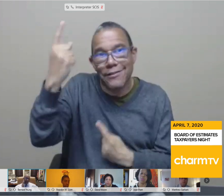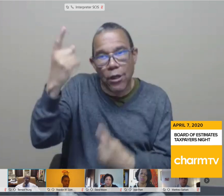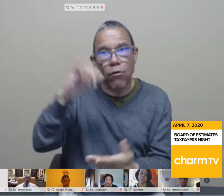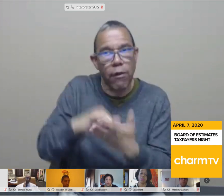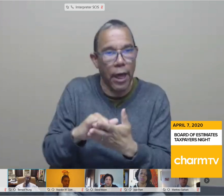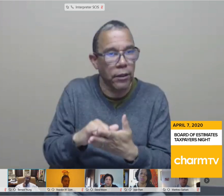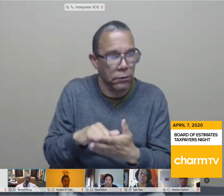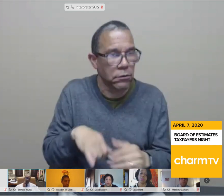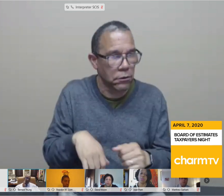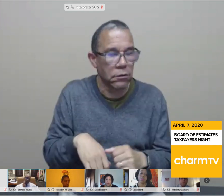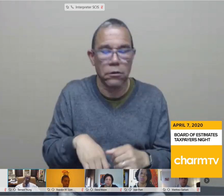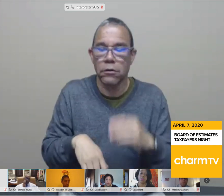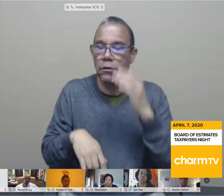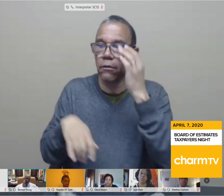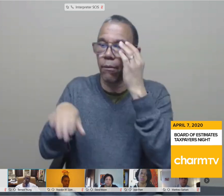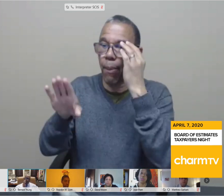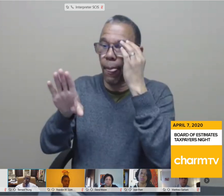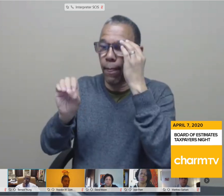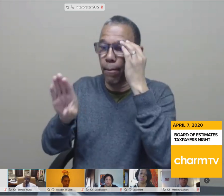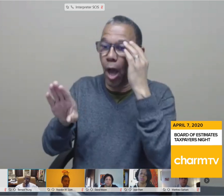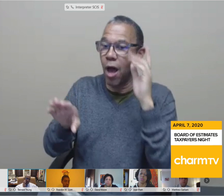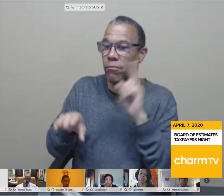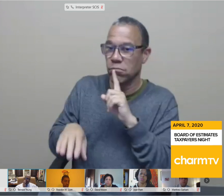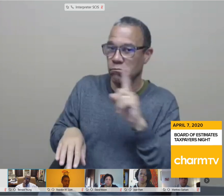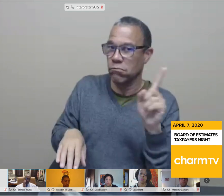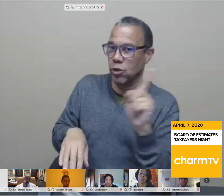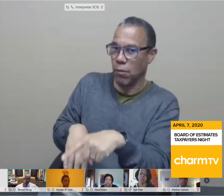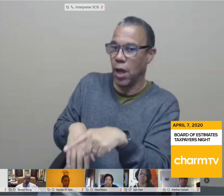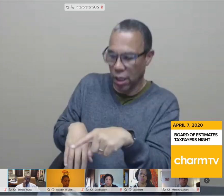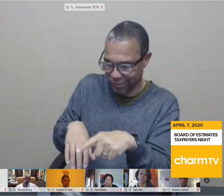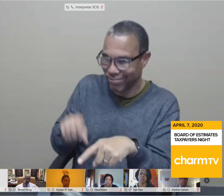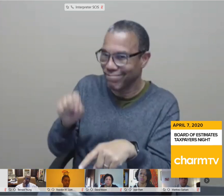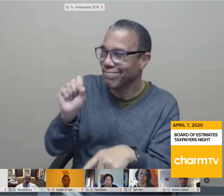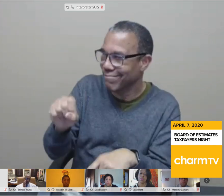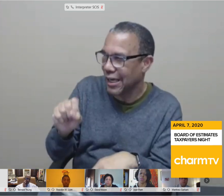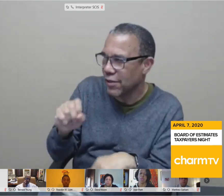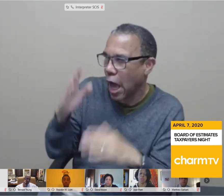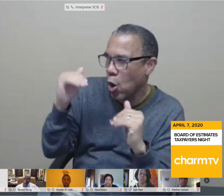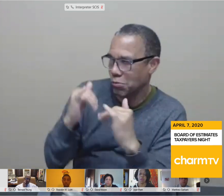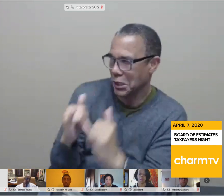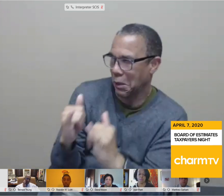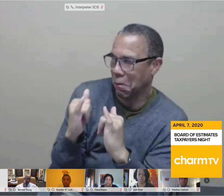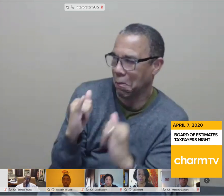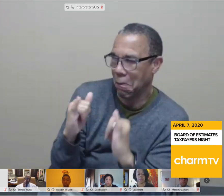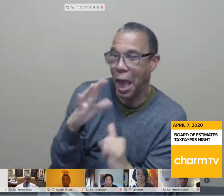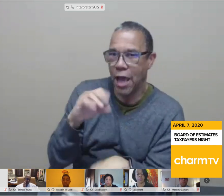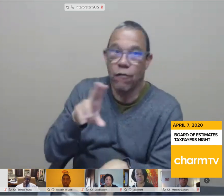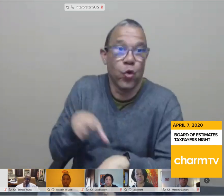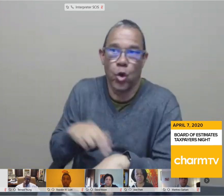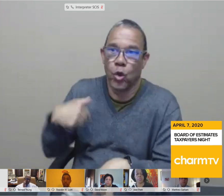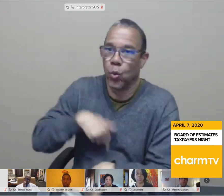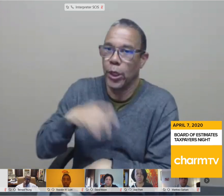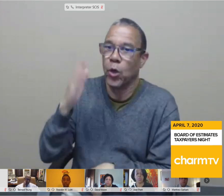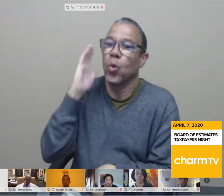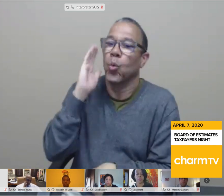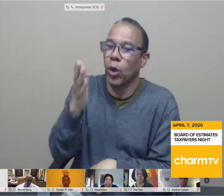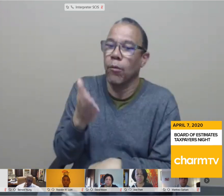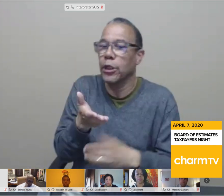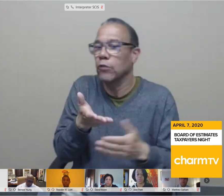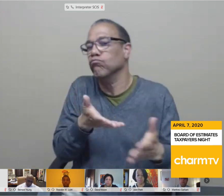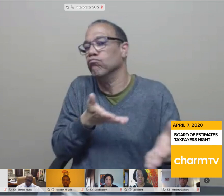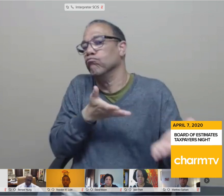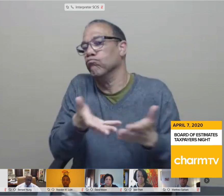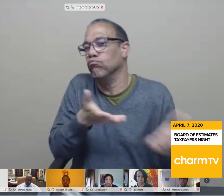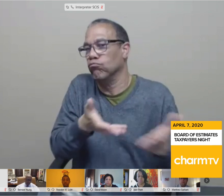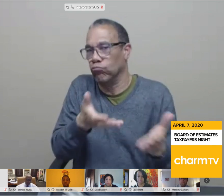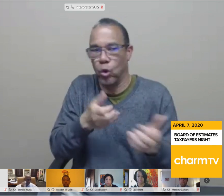I hope that they do, and we'll of course, Mr. Mayor, be in touch with our you know, Moody's and S&P, which are our main